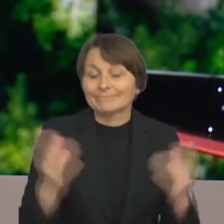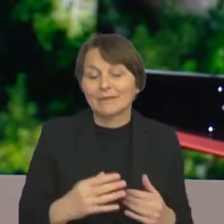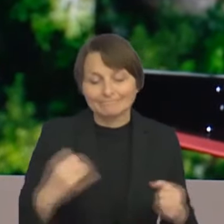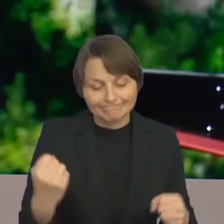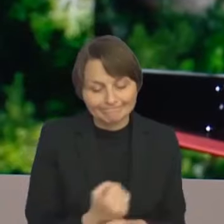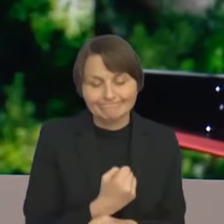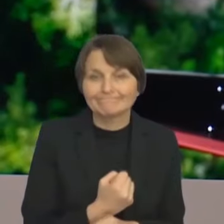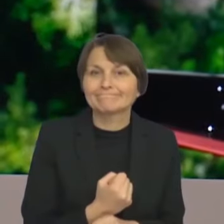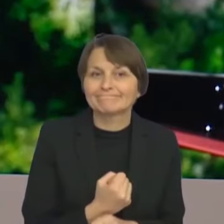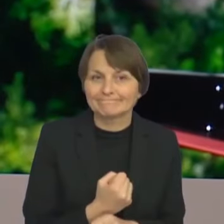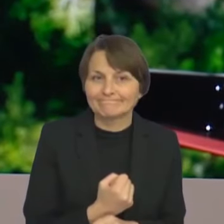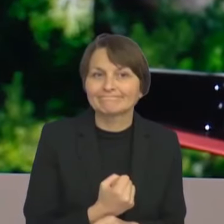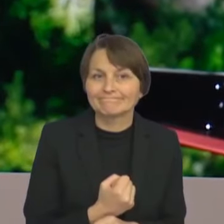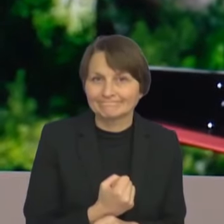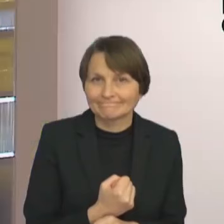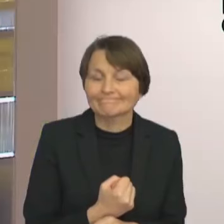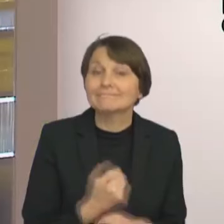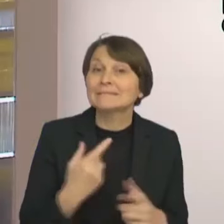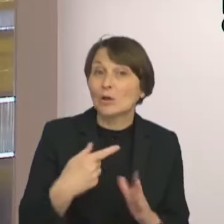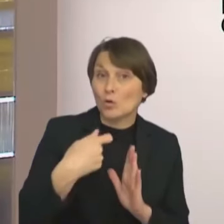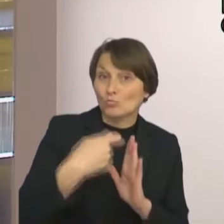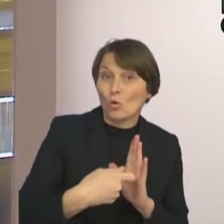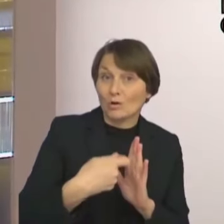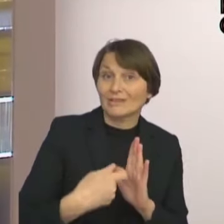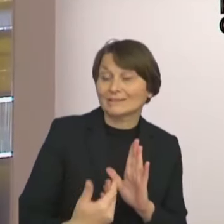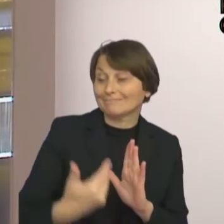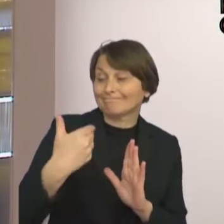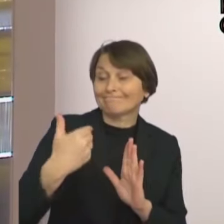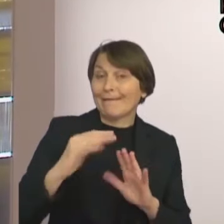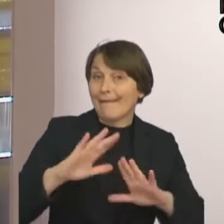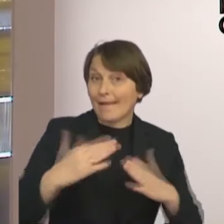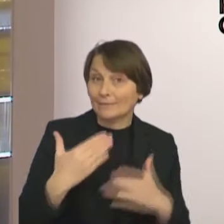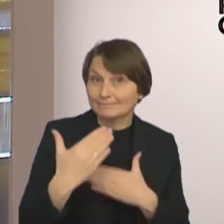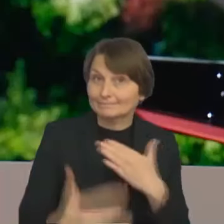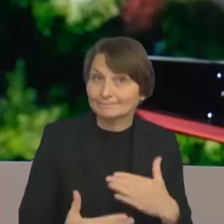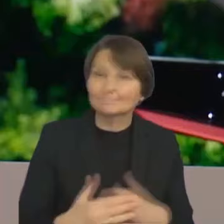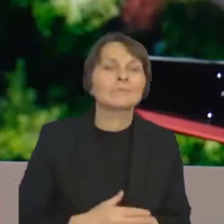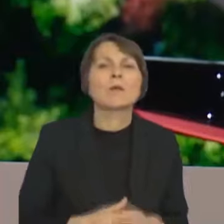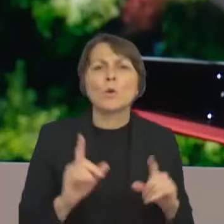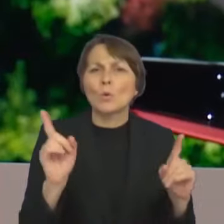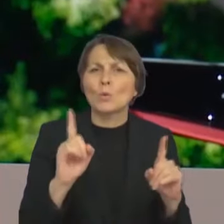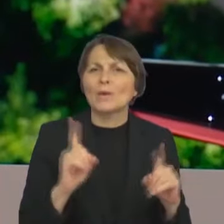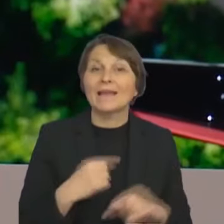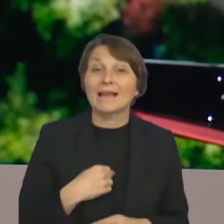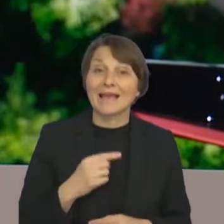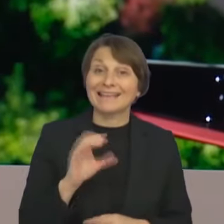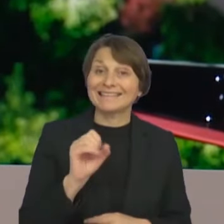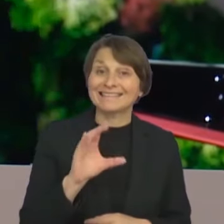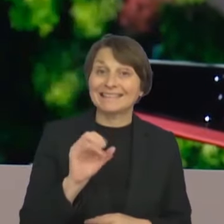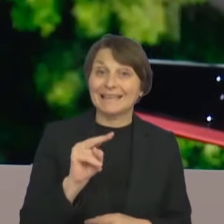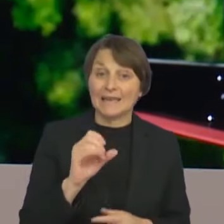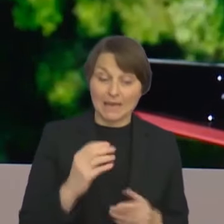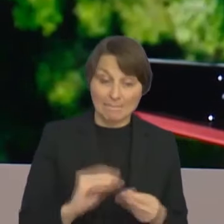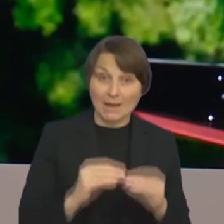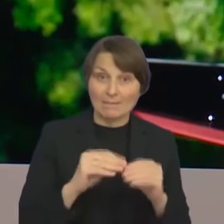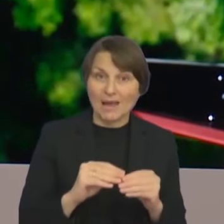the way the project was built was that we were not going to make any money on it. And